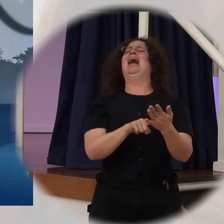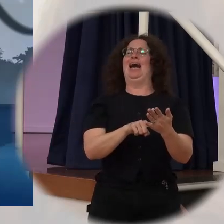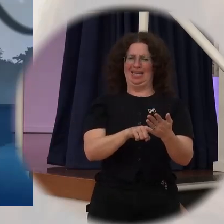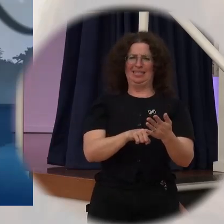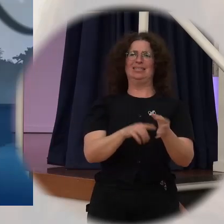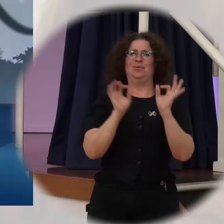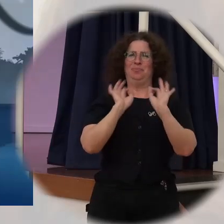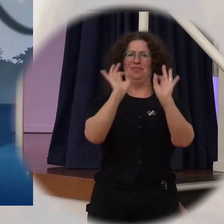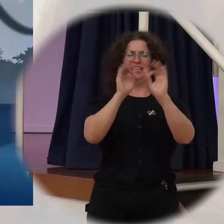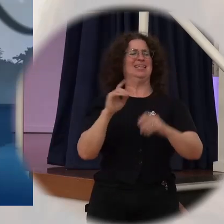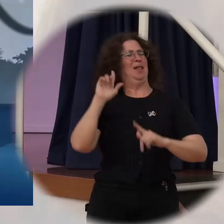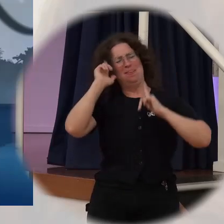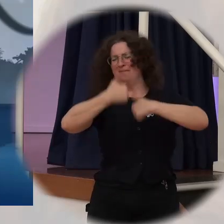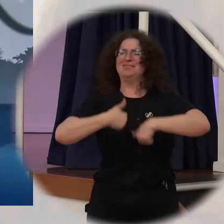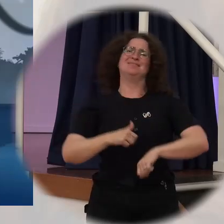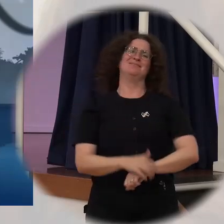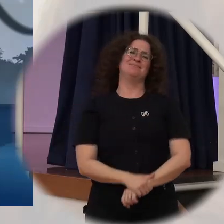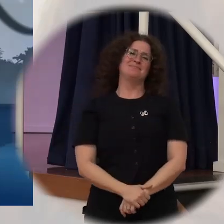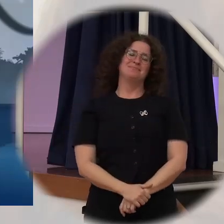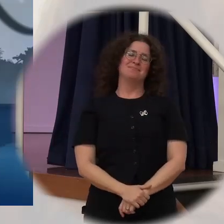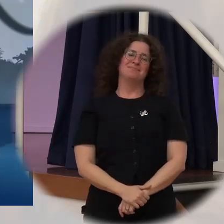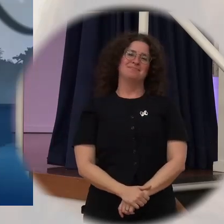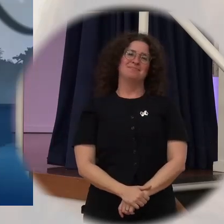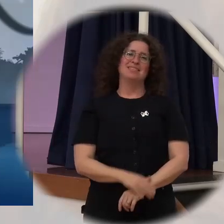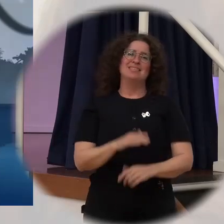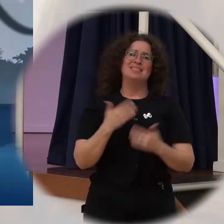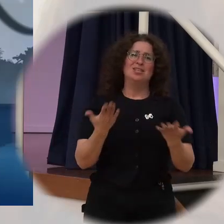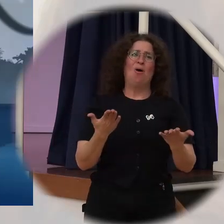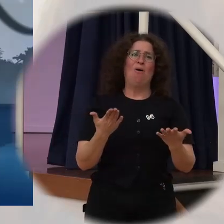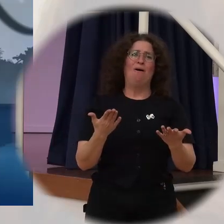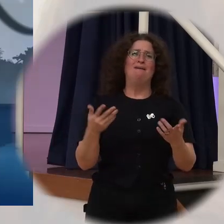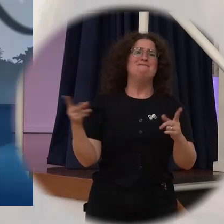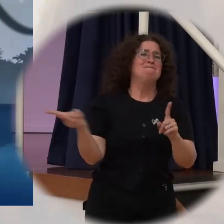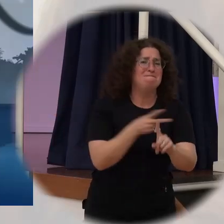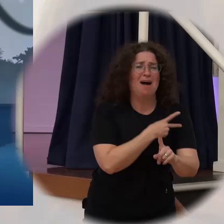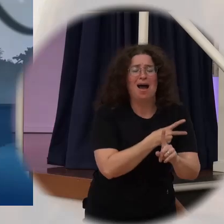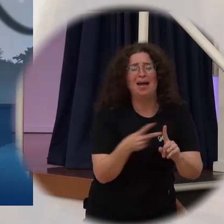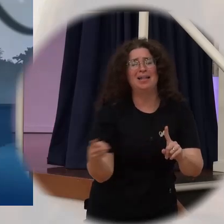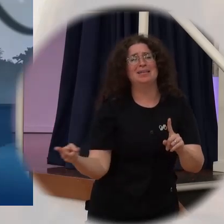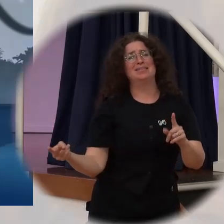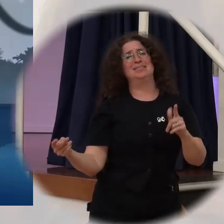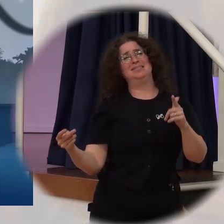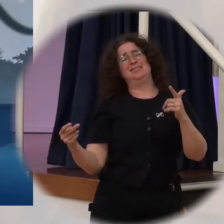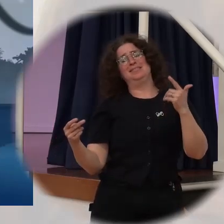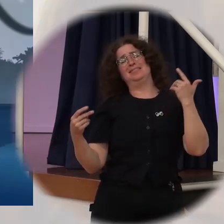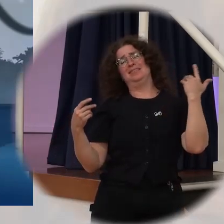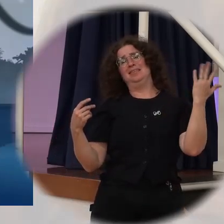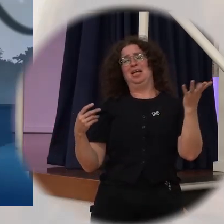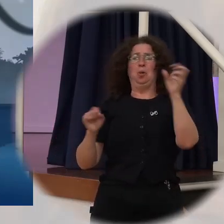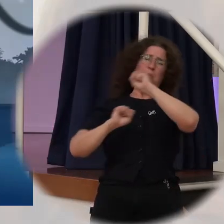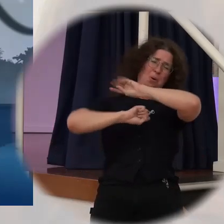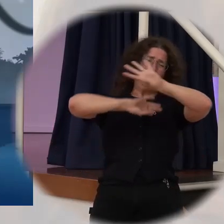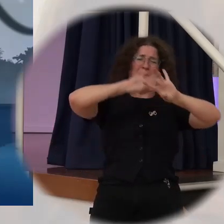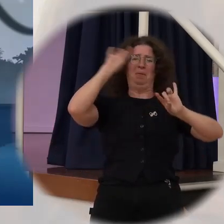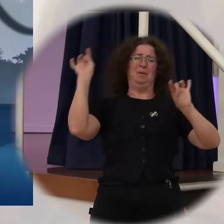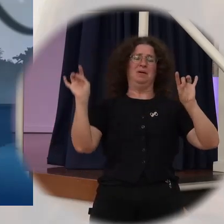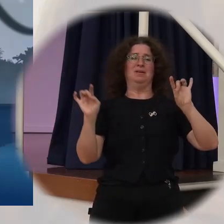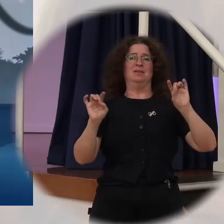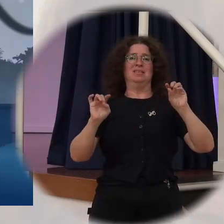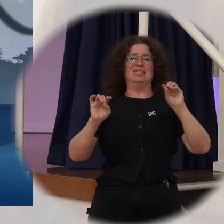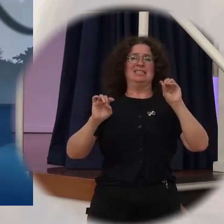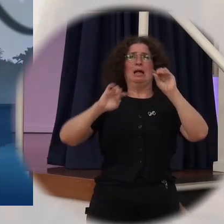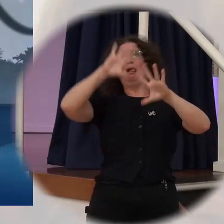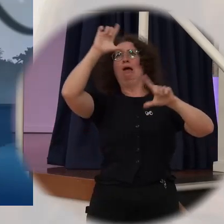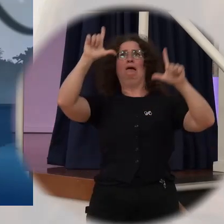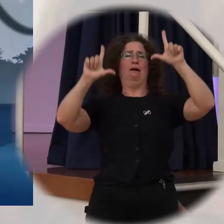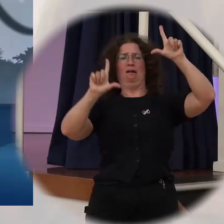perfect for the game. I loved it so much. It's so violent, just it's smashed to the side with no regard. You can see the cropping around the letters that